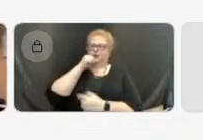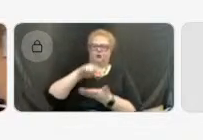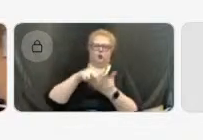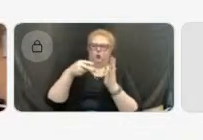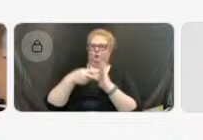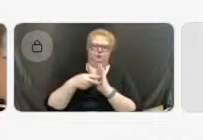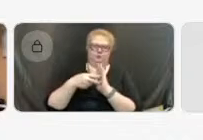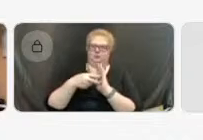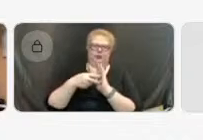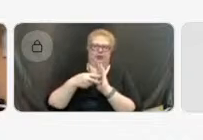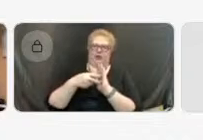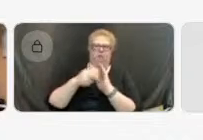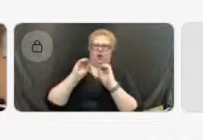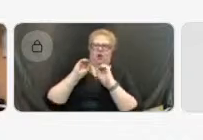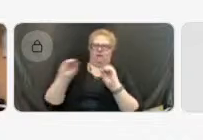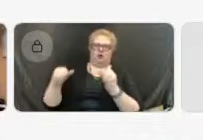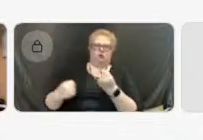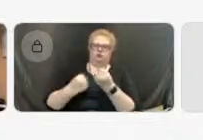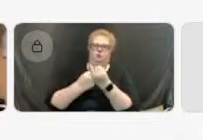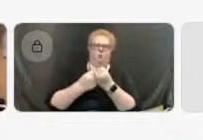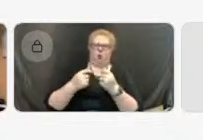as an unsupported claim.